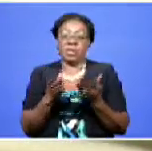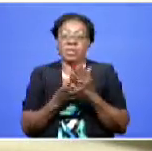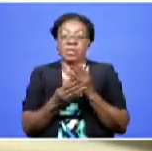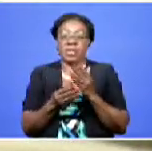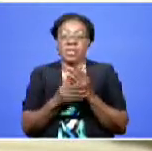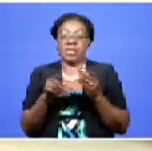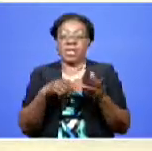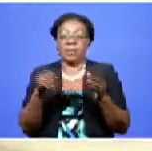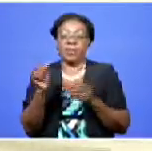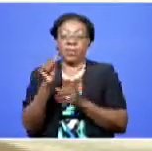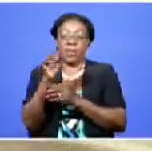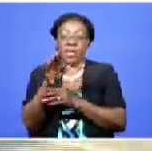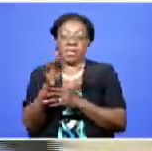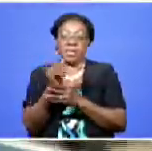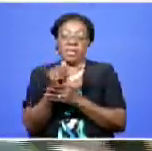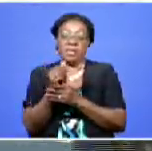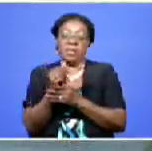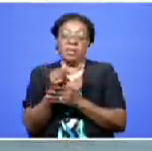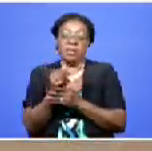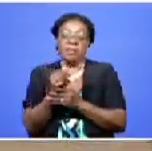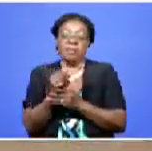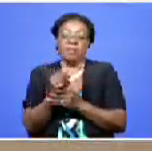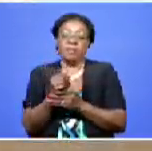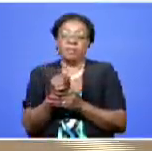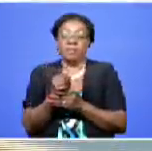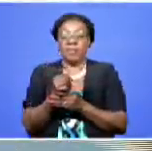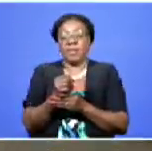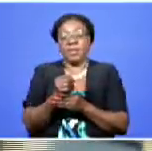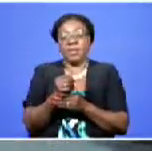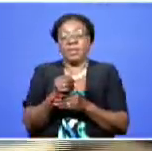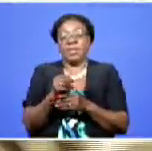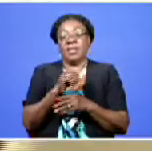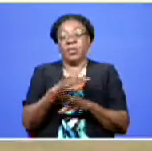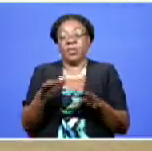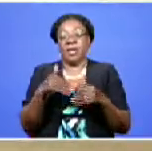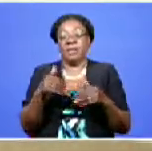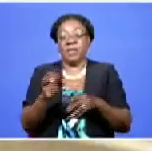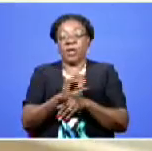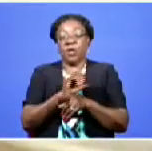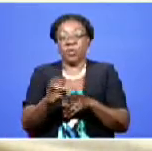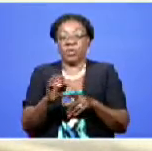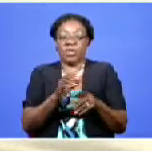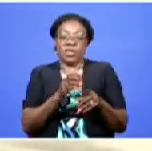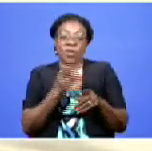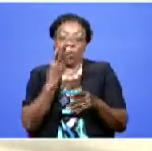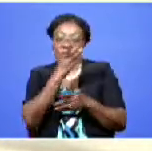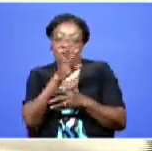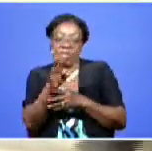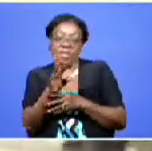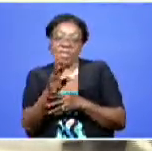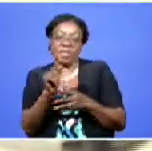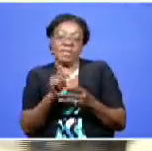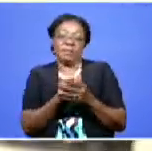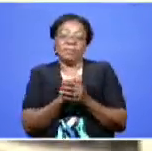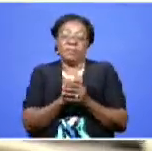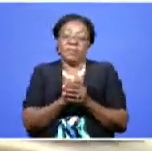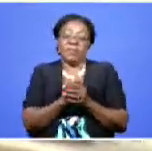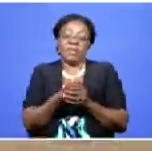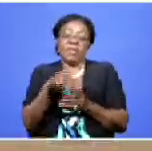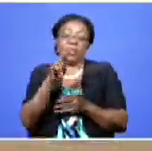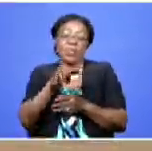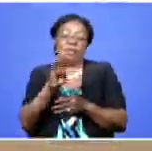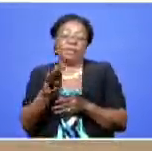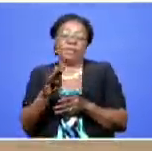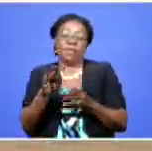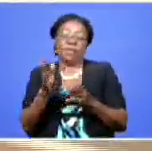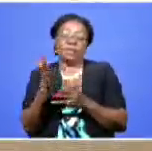and often and would pick up the W despite not having their coach on the sideline. Lobos would take this one 44-15. We